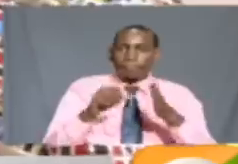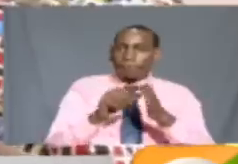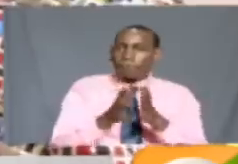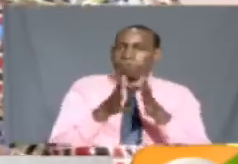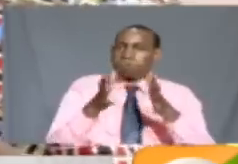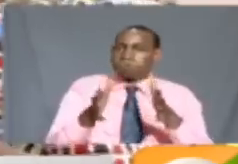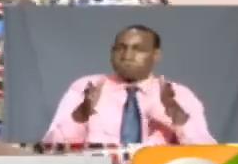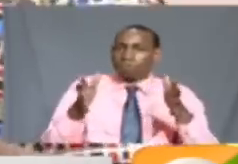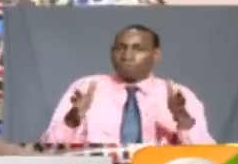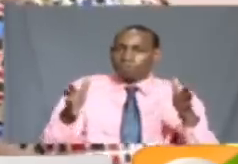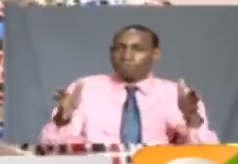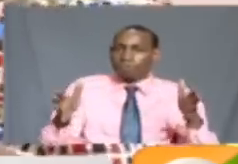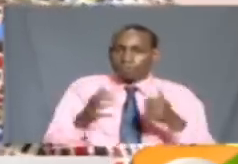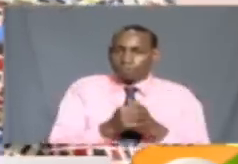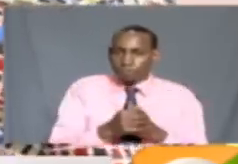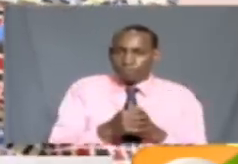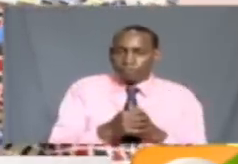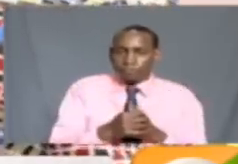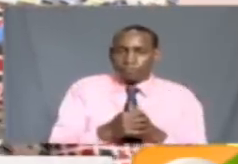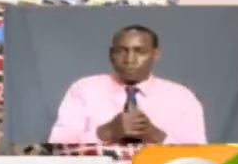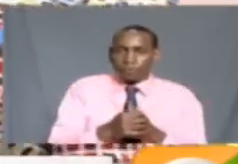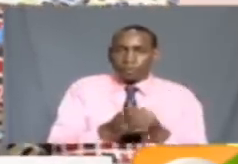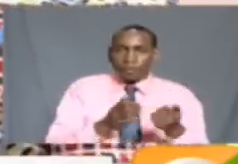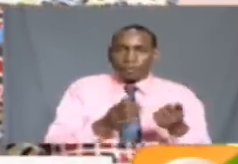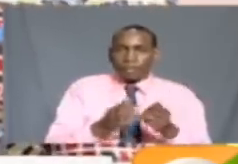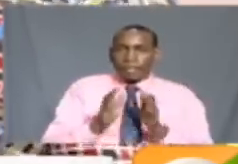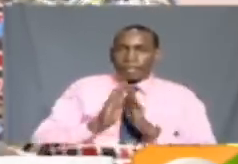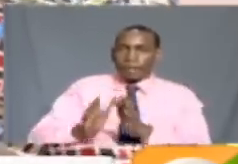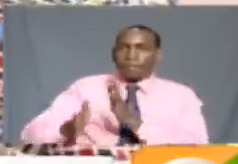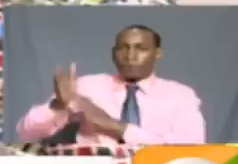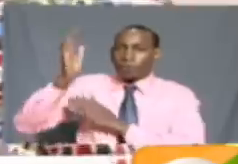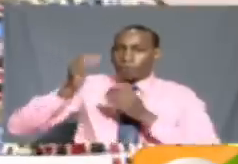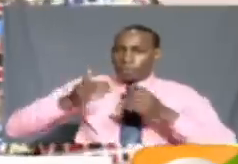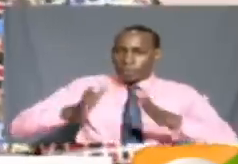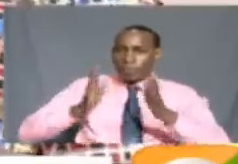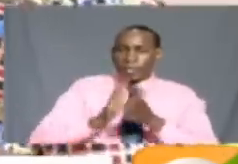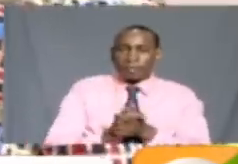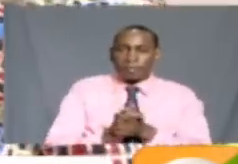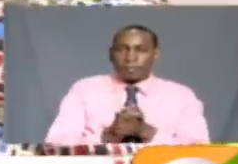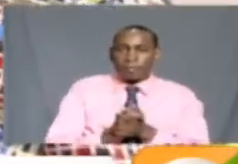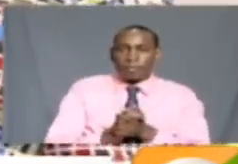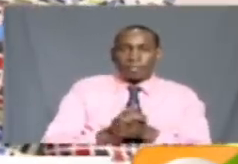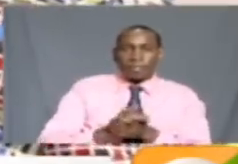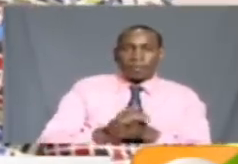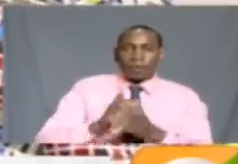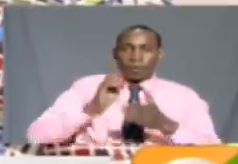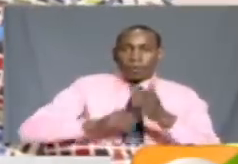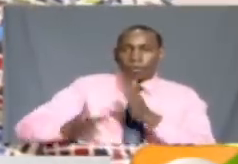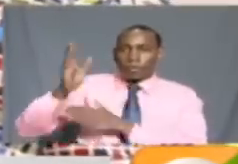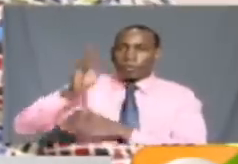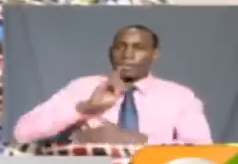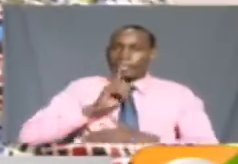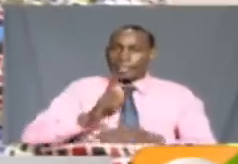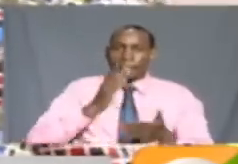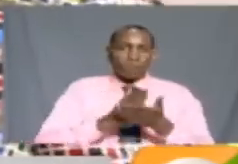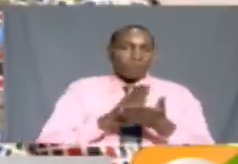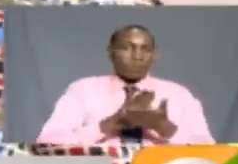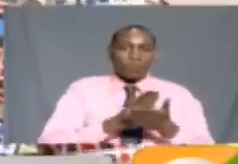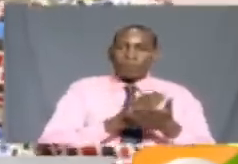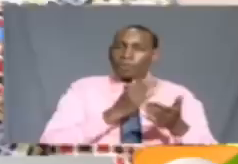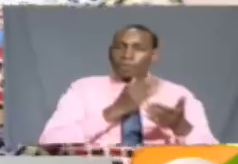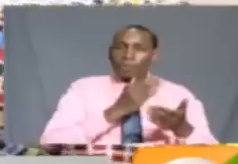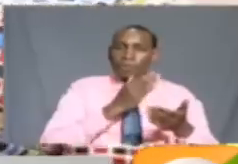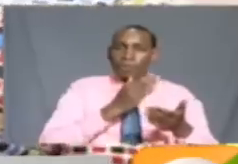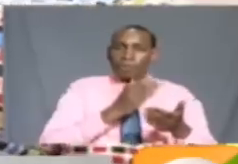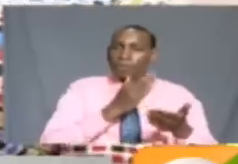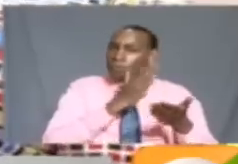And we've left the way, you know, the way in terms of God's way in this thing. And so it's not idealistic. I mean, what God says is actually the reality. You know, people say